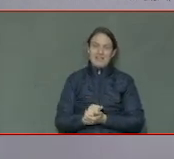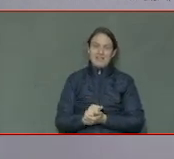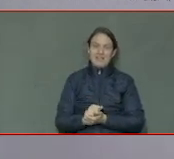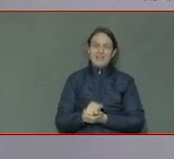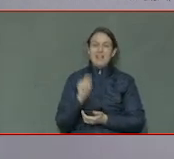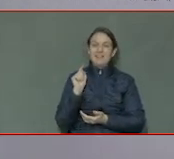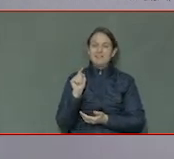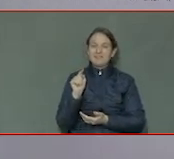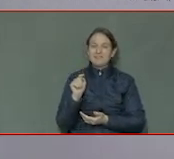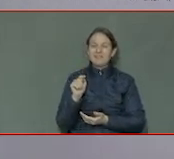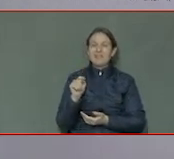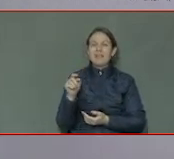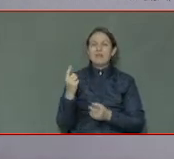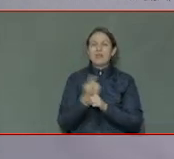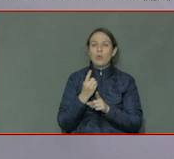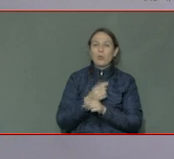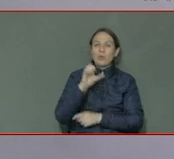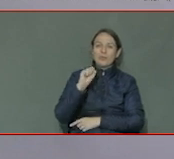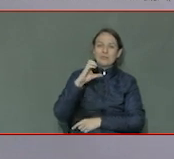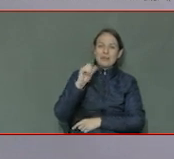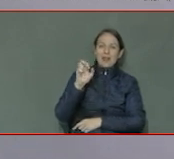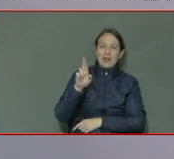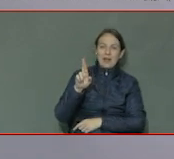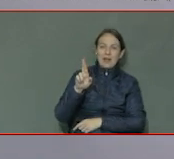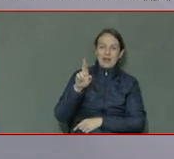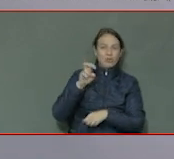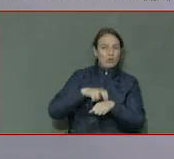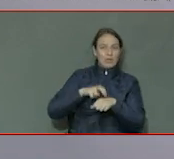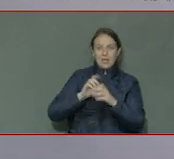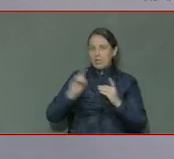string is a scalar quantity, so it doesn't need a direction.